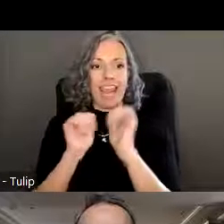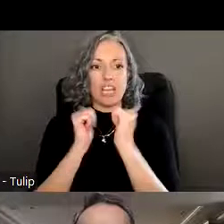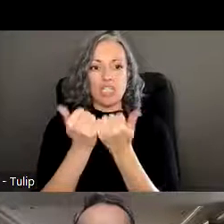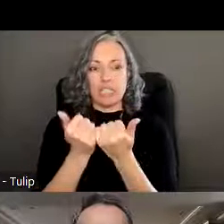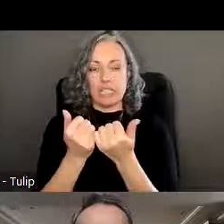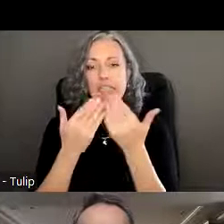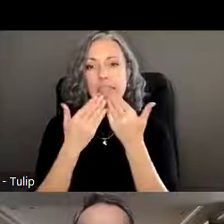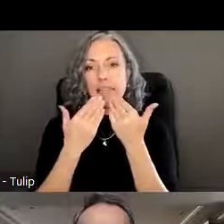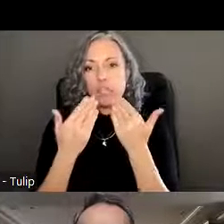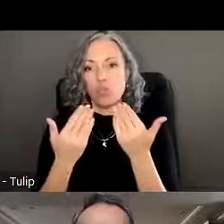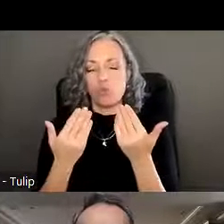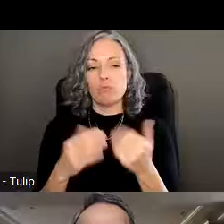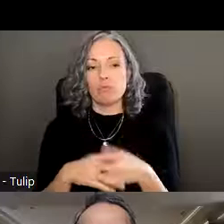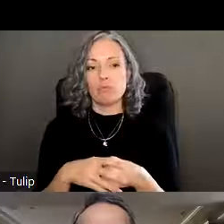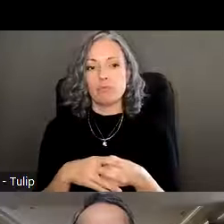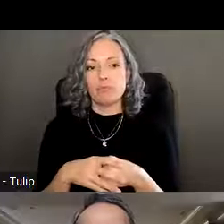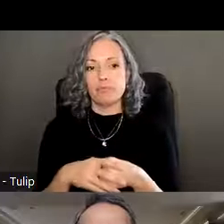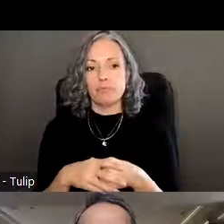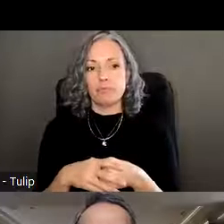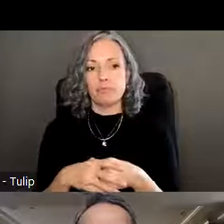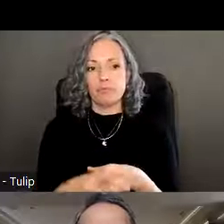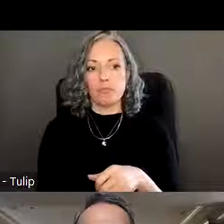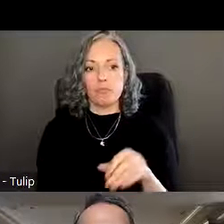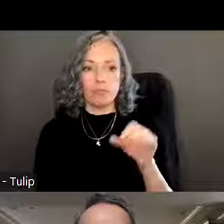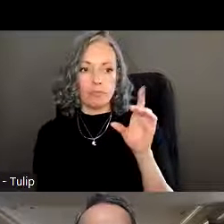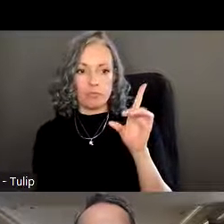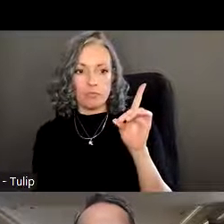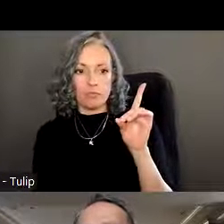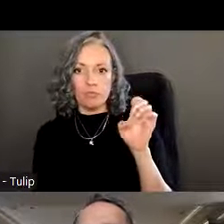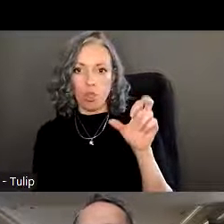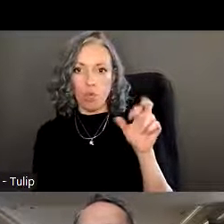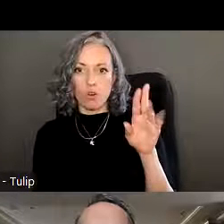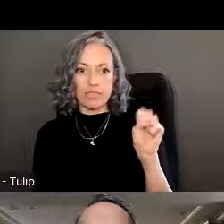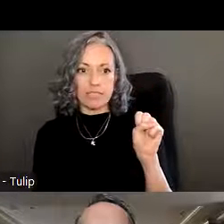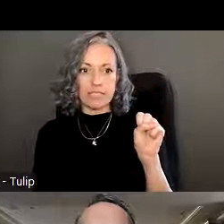much, Darcy. Dr. Dolores Gallagher